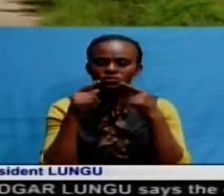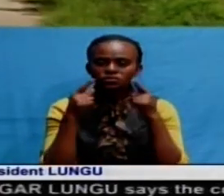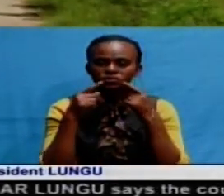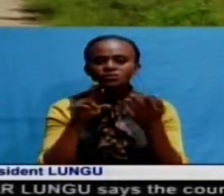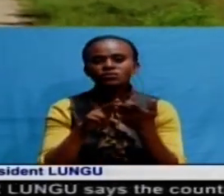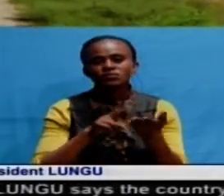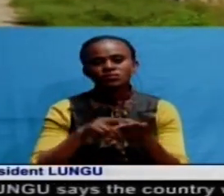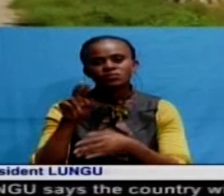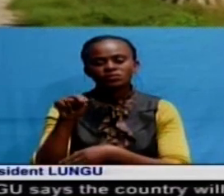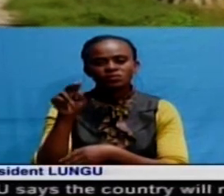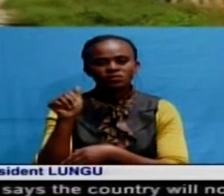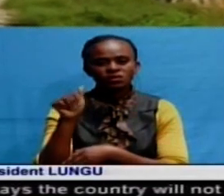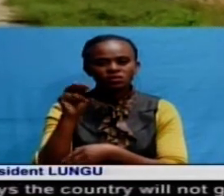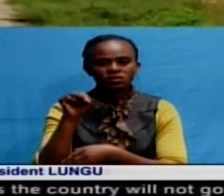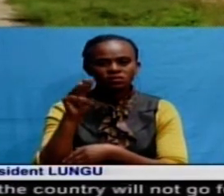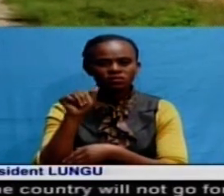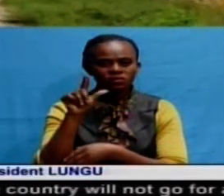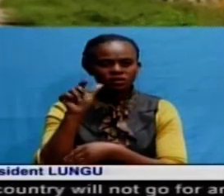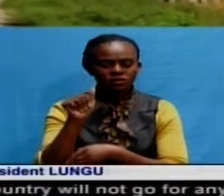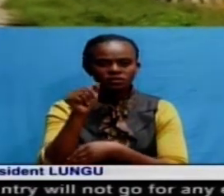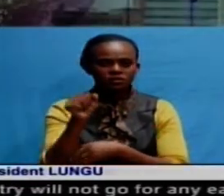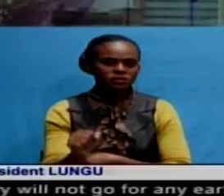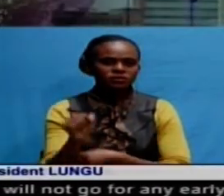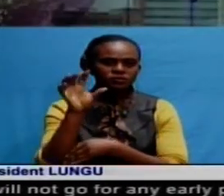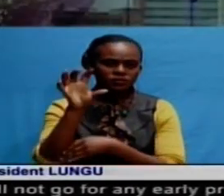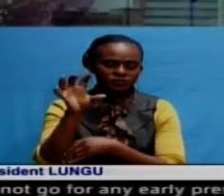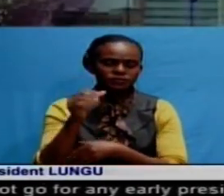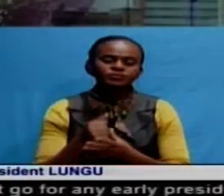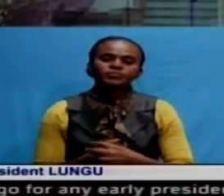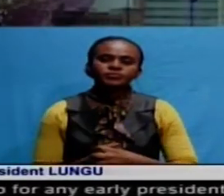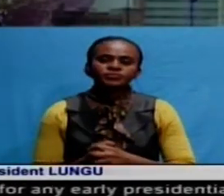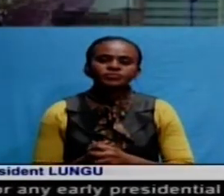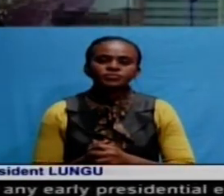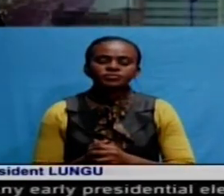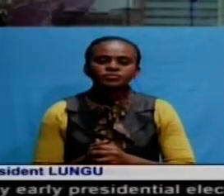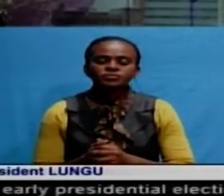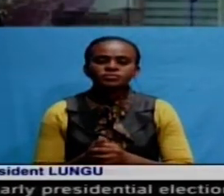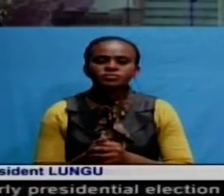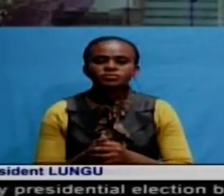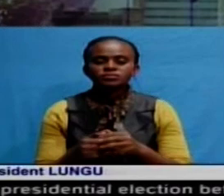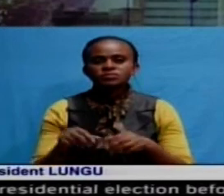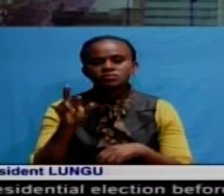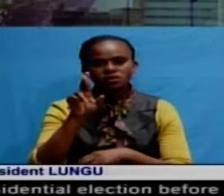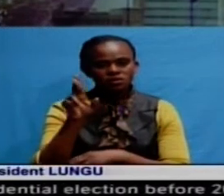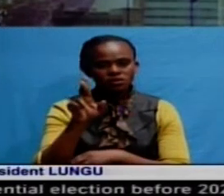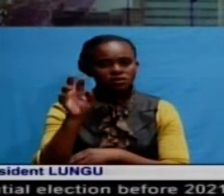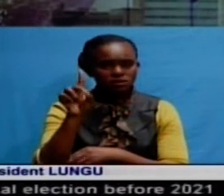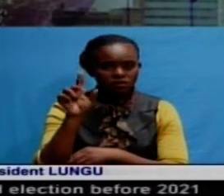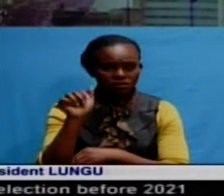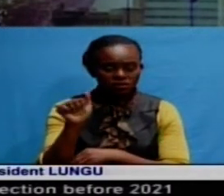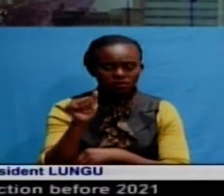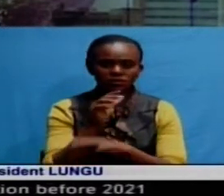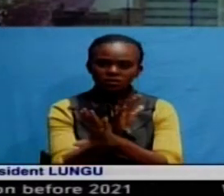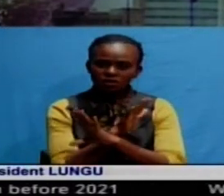News, Namwala, Southern Province. The Road Development Agency RDA says